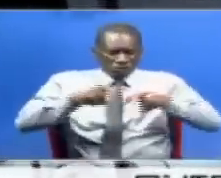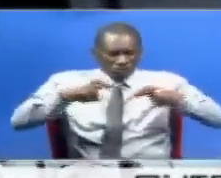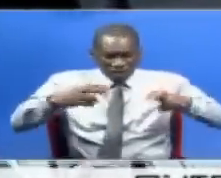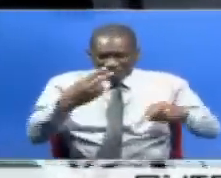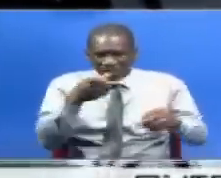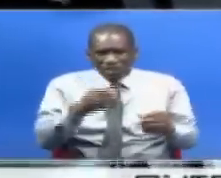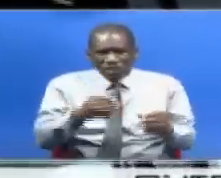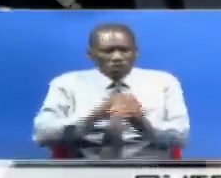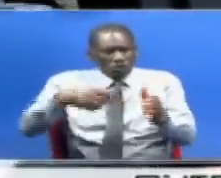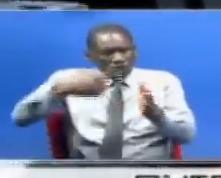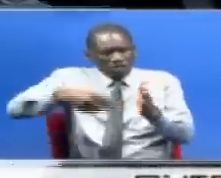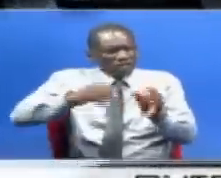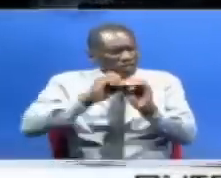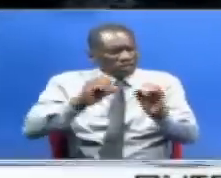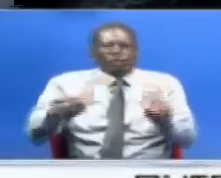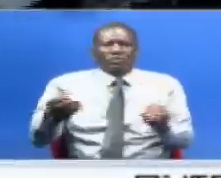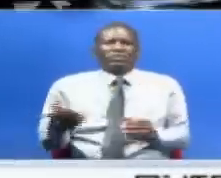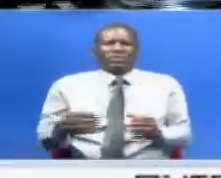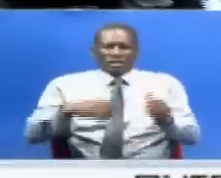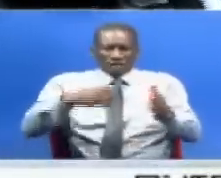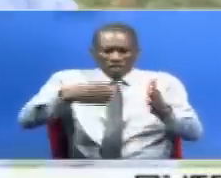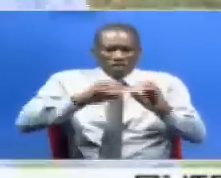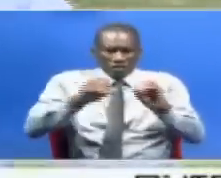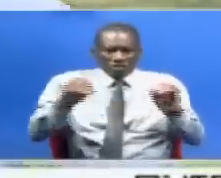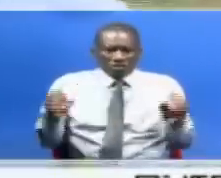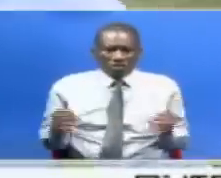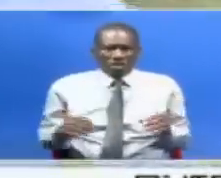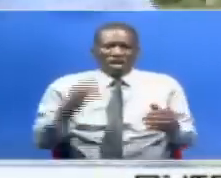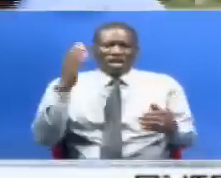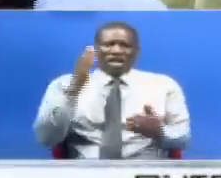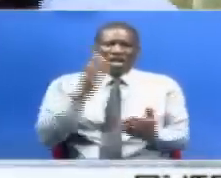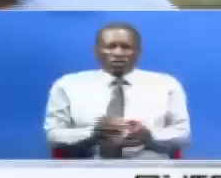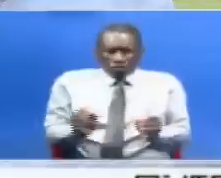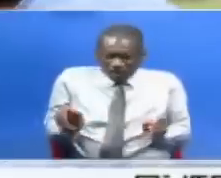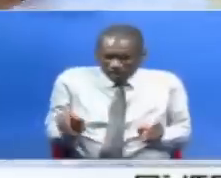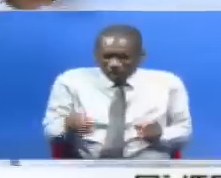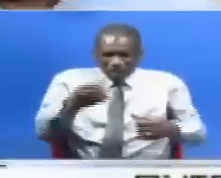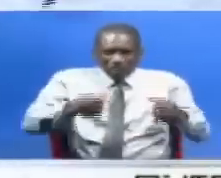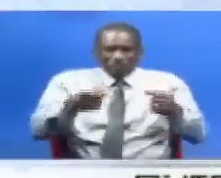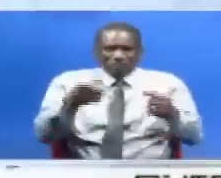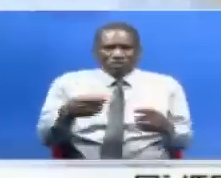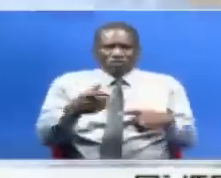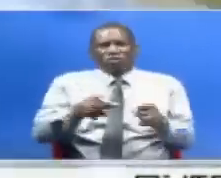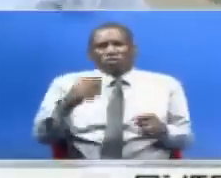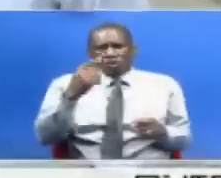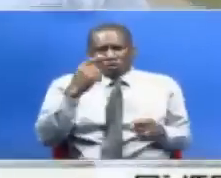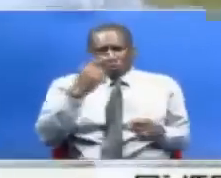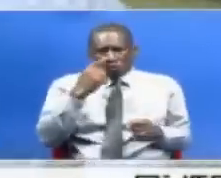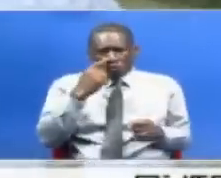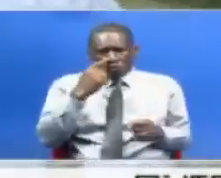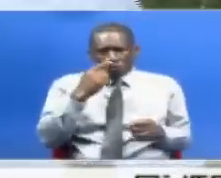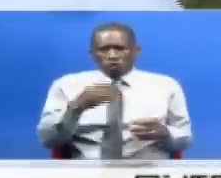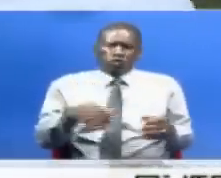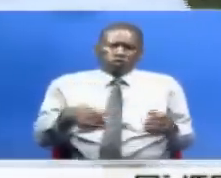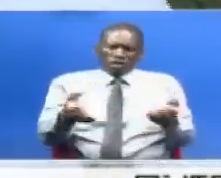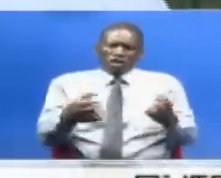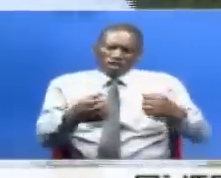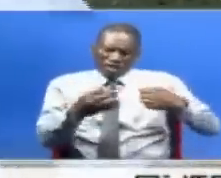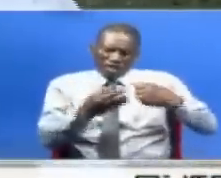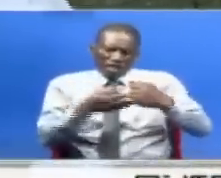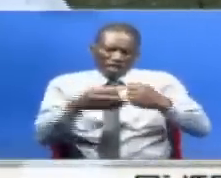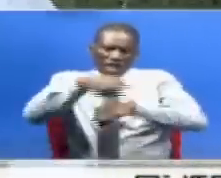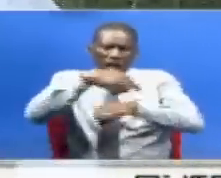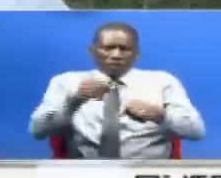is no engine here. You can actually charge this car from your home. It will take you about 8.5 hours to